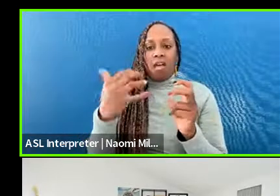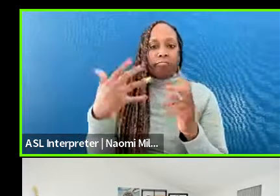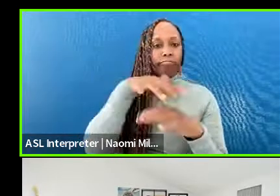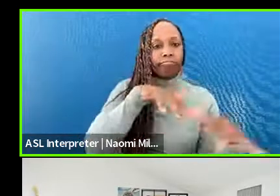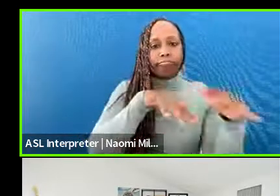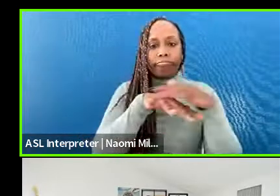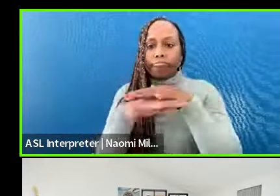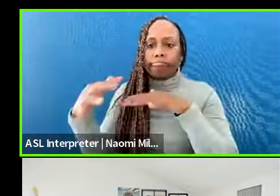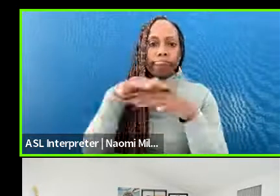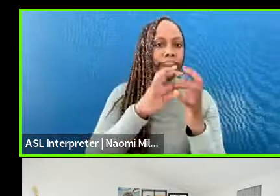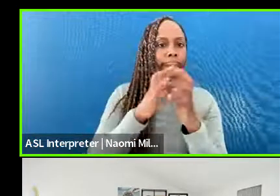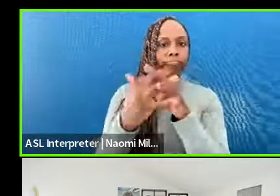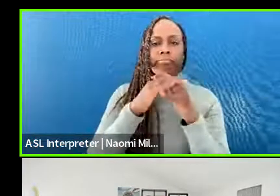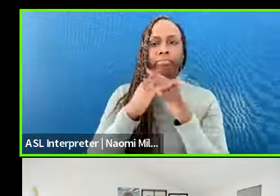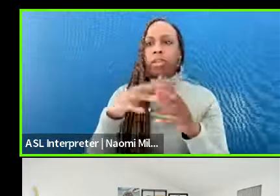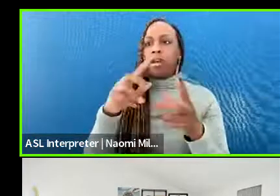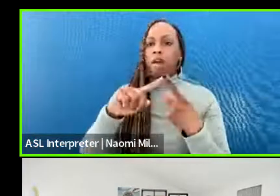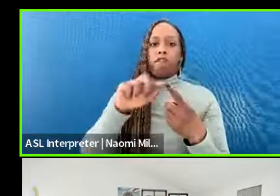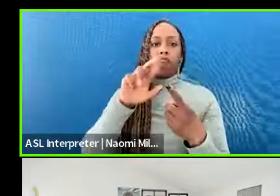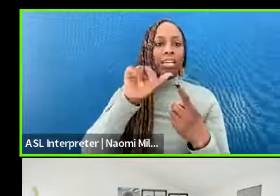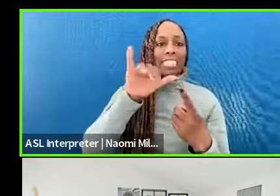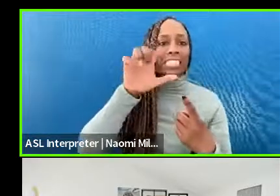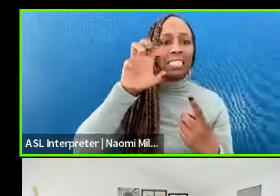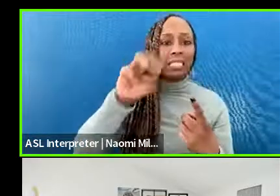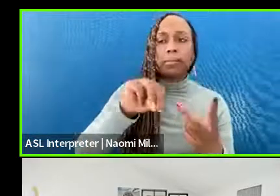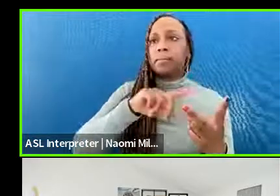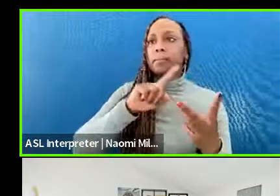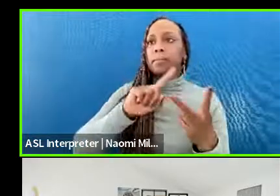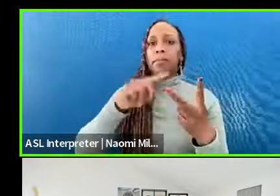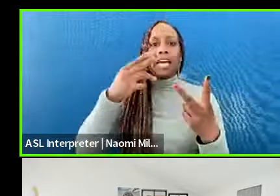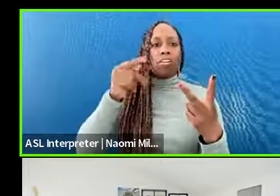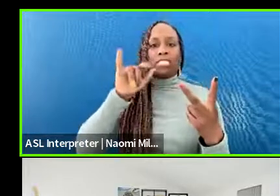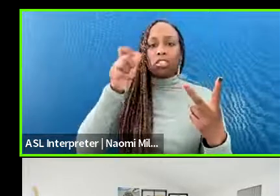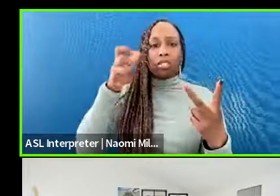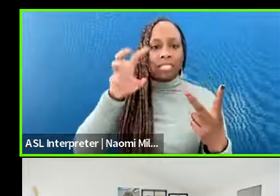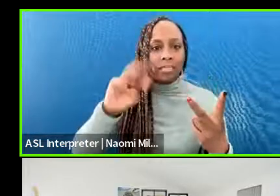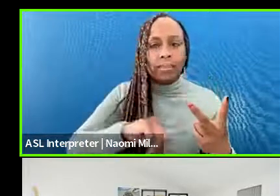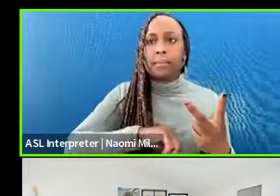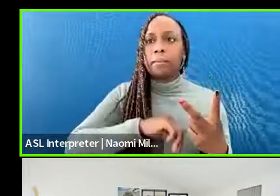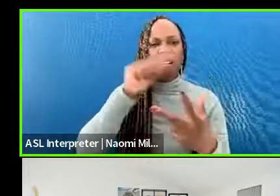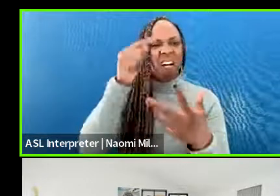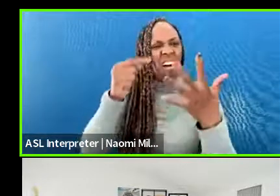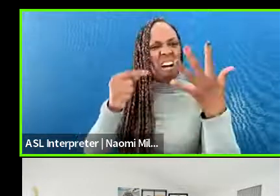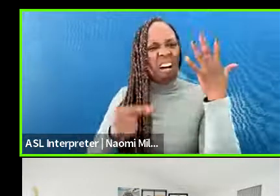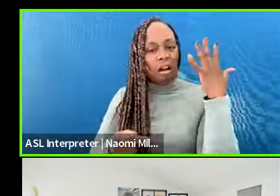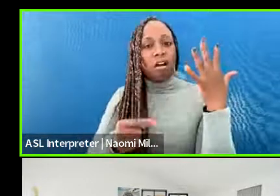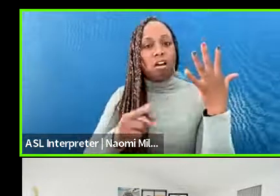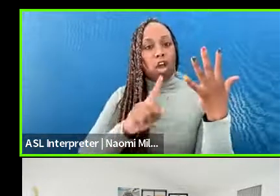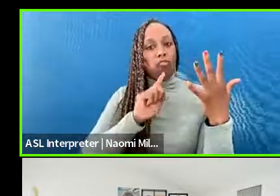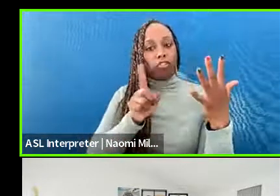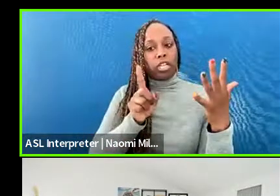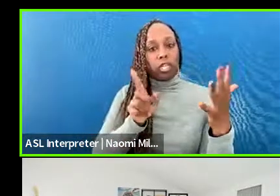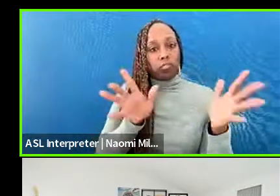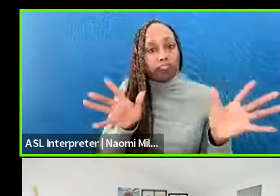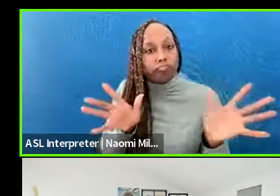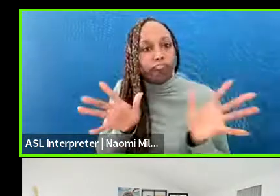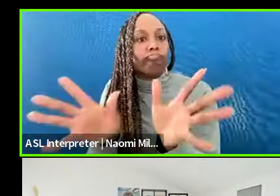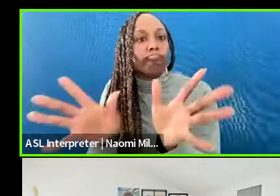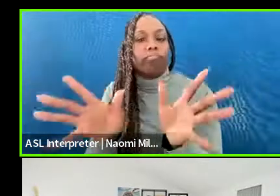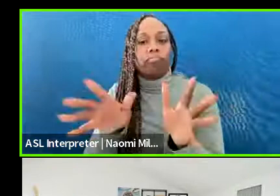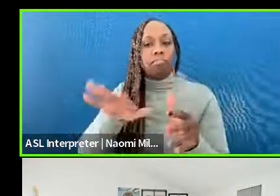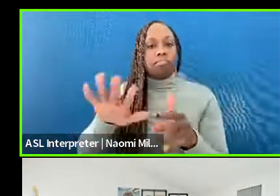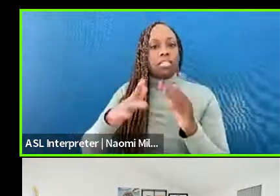ableism and heterosexism and so on that really drive the development of these technologies in the first